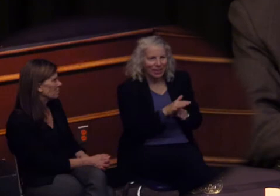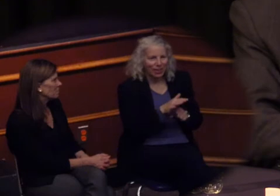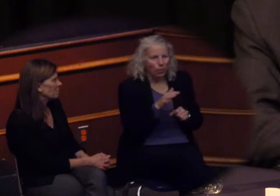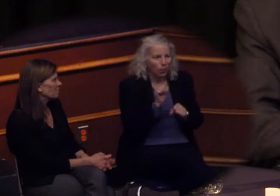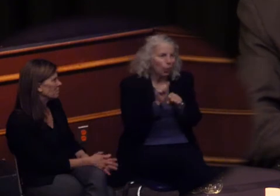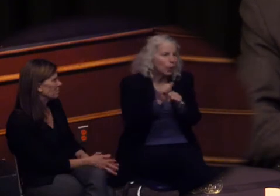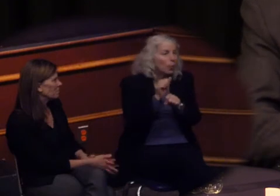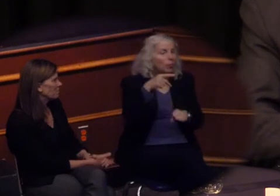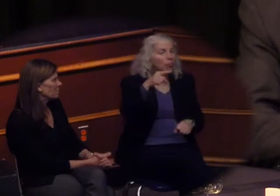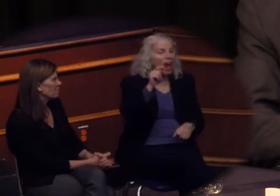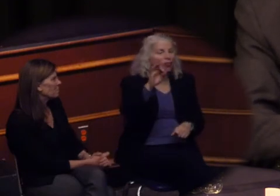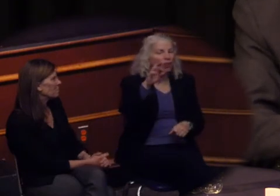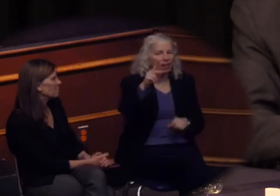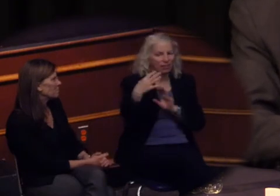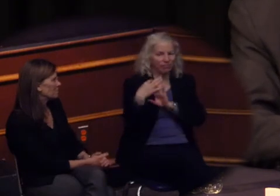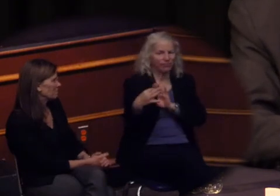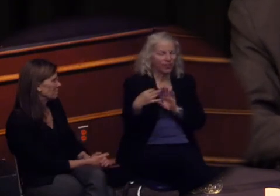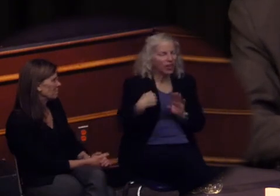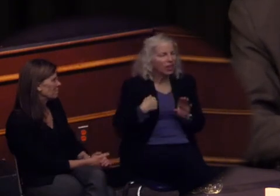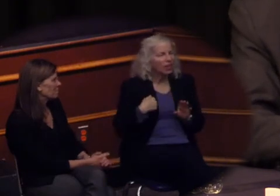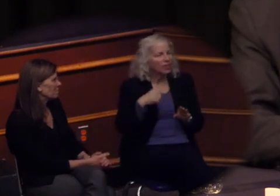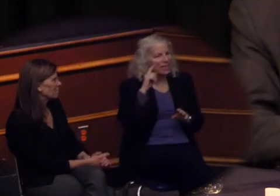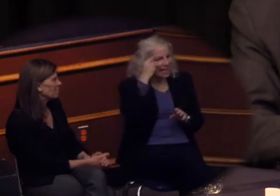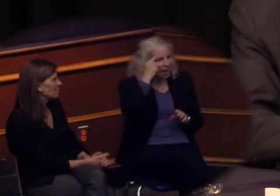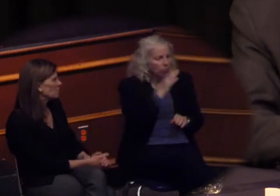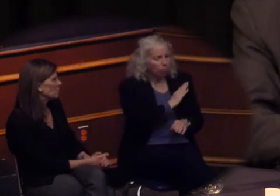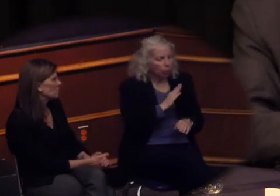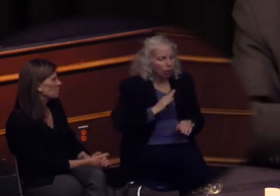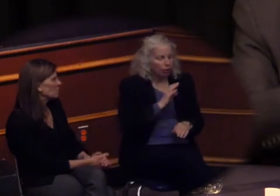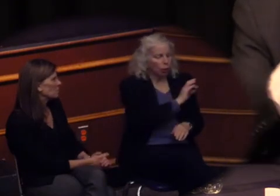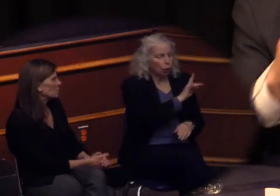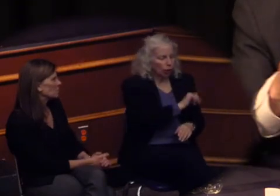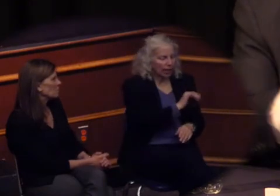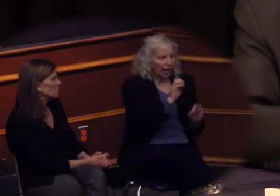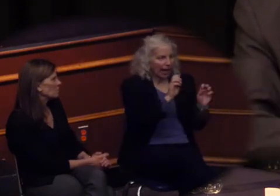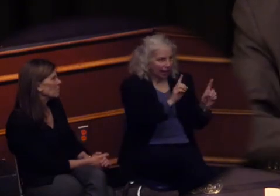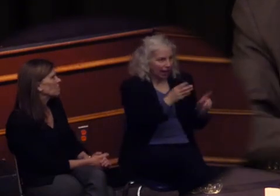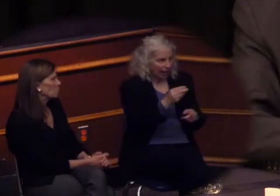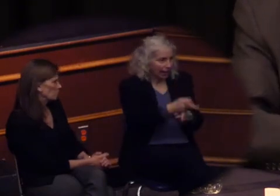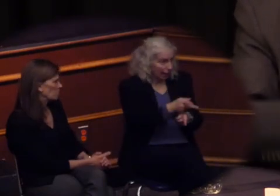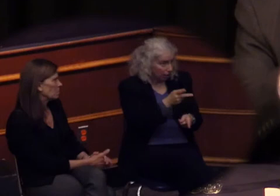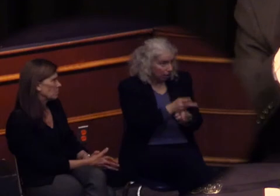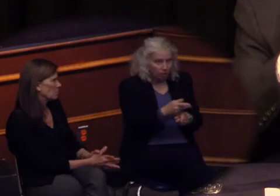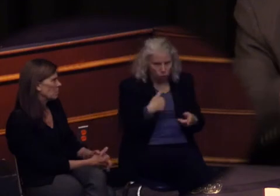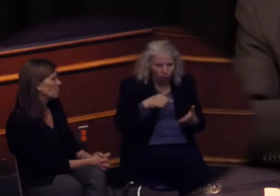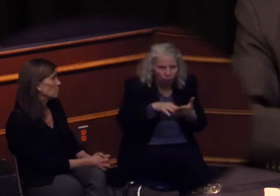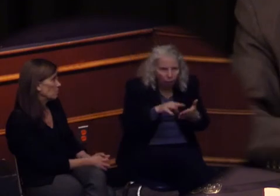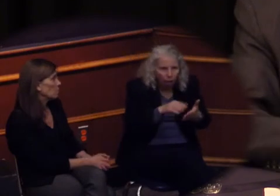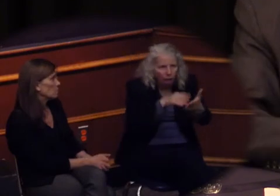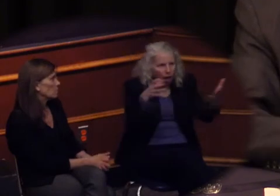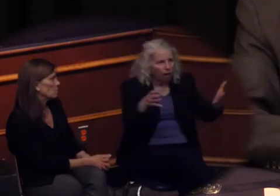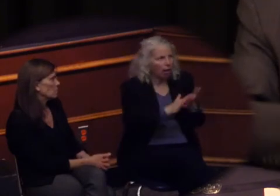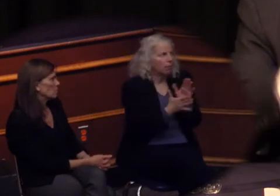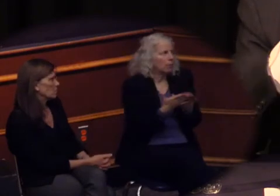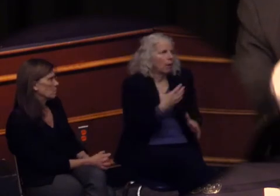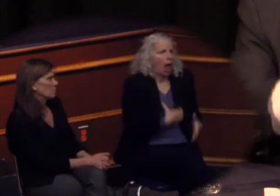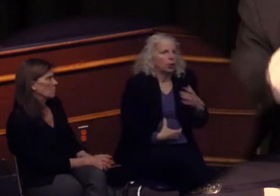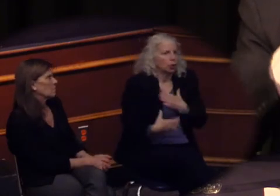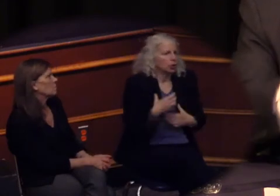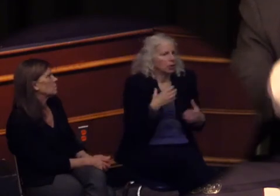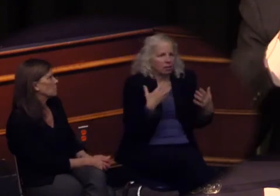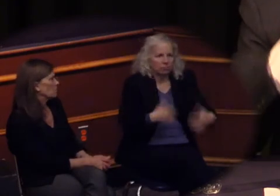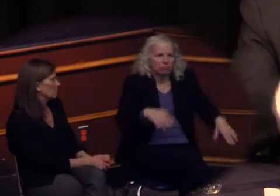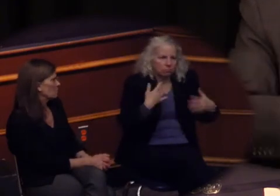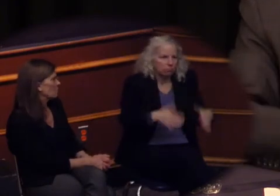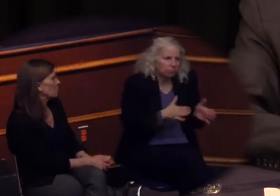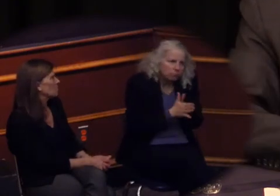administration, he appointed me to be the chair of the State Board of Early Education and Care. I learned a lot about this issue. I became passionate about it. It is the thing